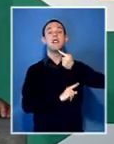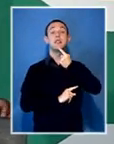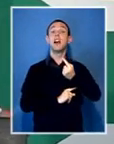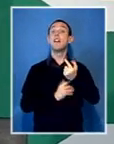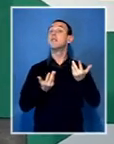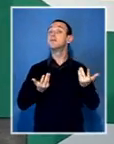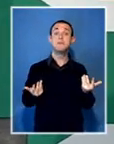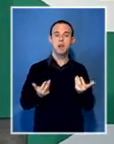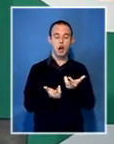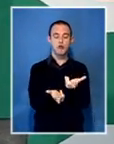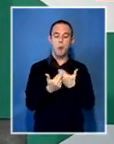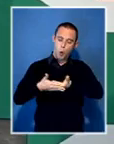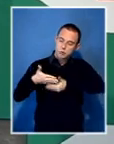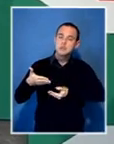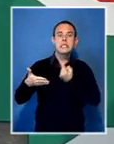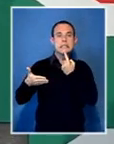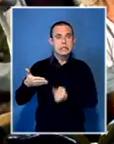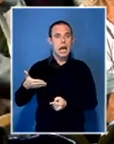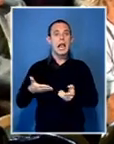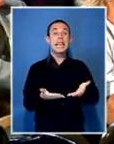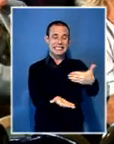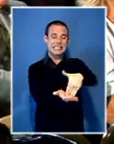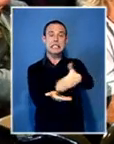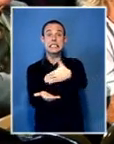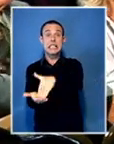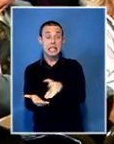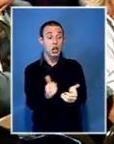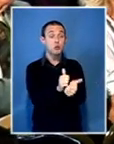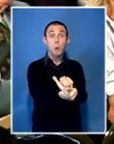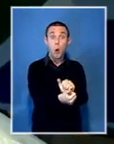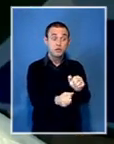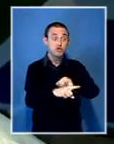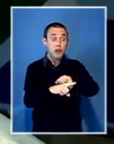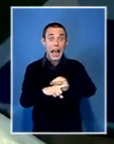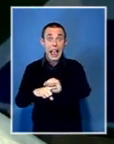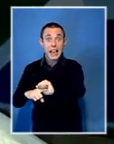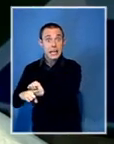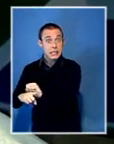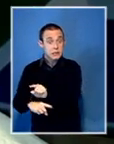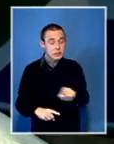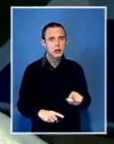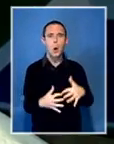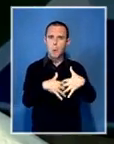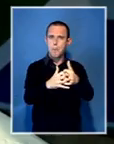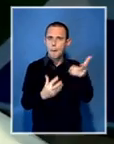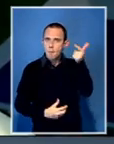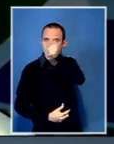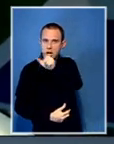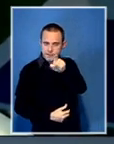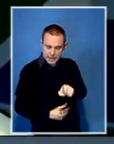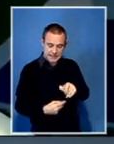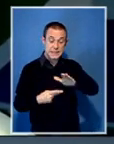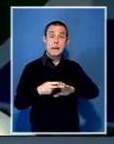sporting facilities and training from a young age. He says hard work lies ahead. Each federation